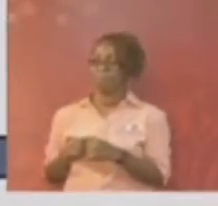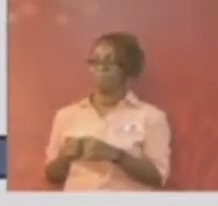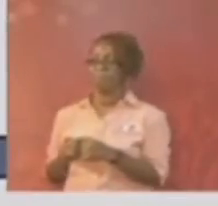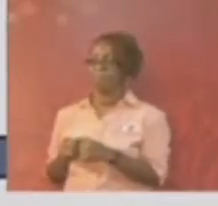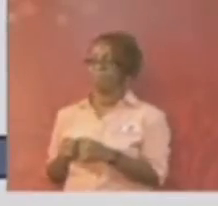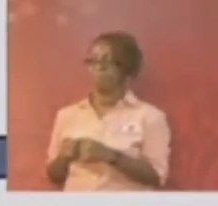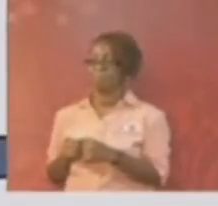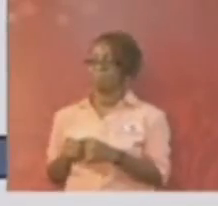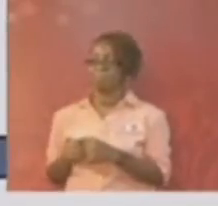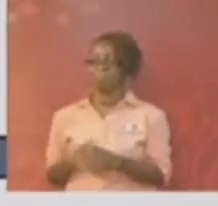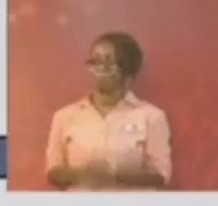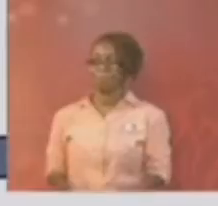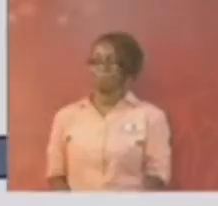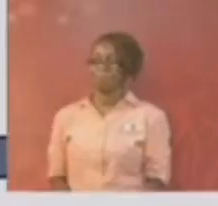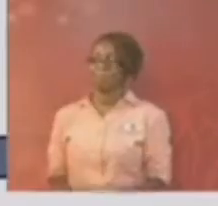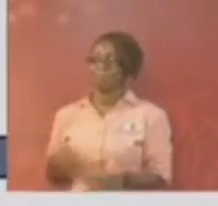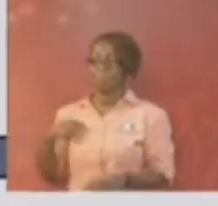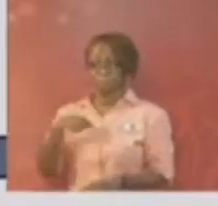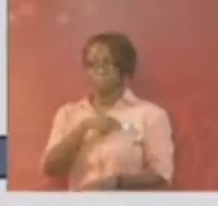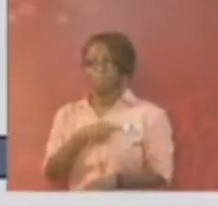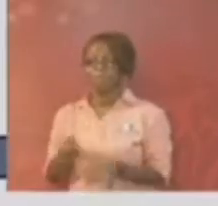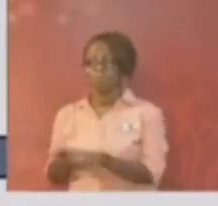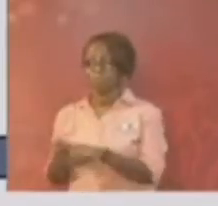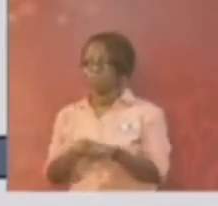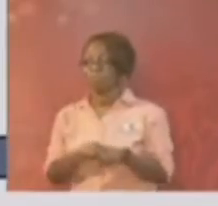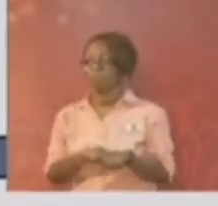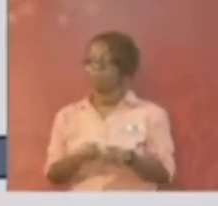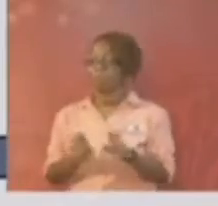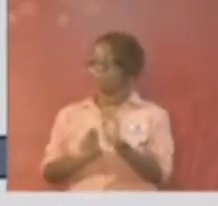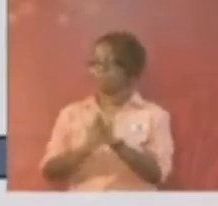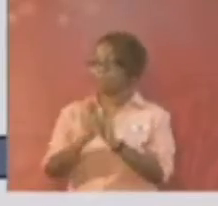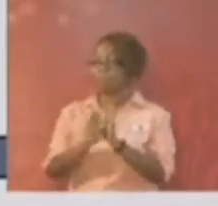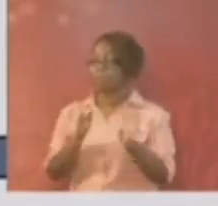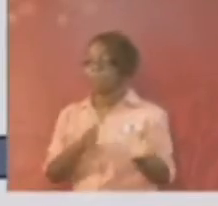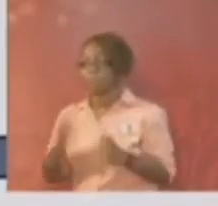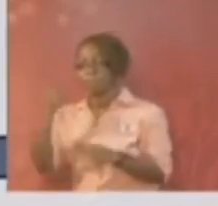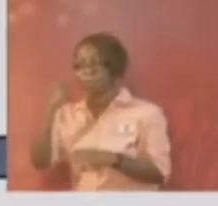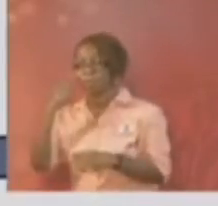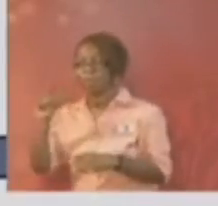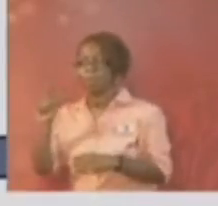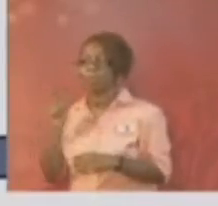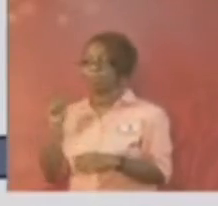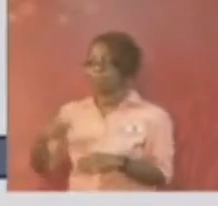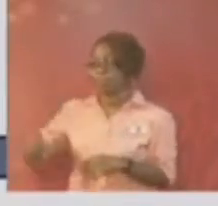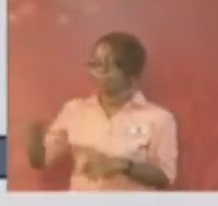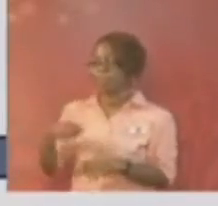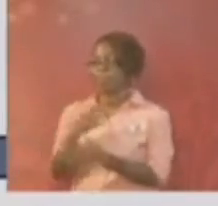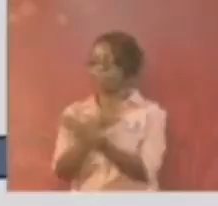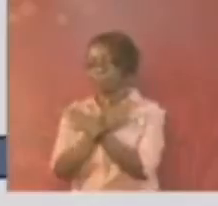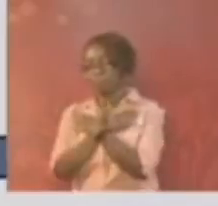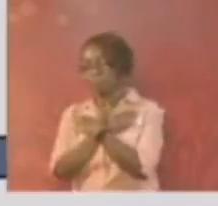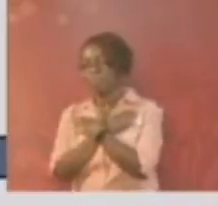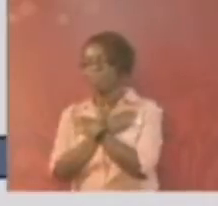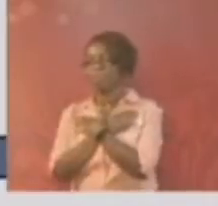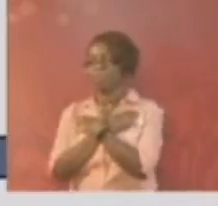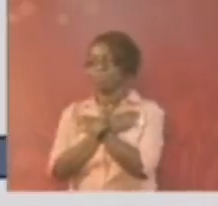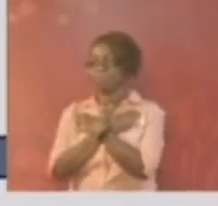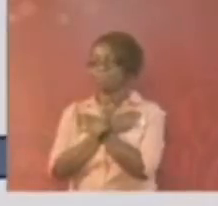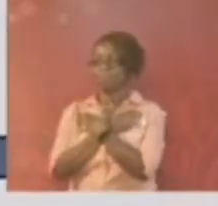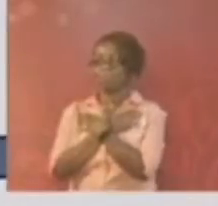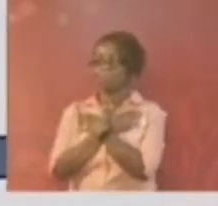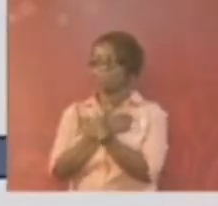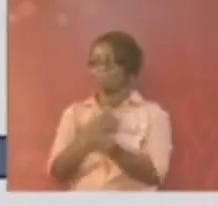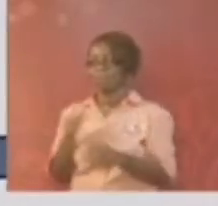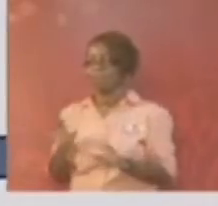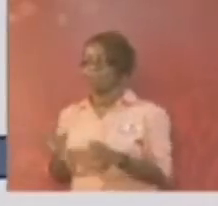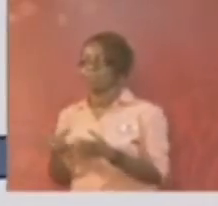developed plans to engage in active relaxation and group activities that will serve to help the